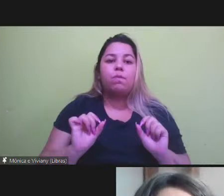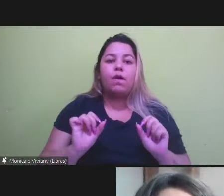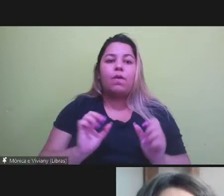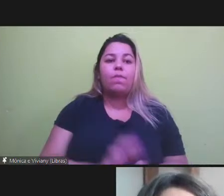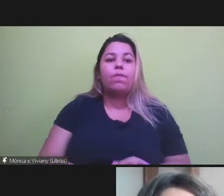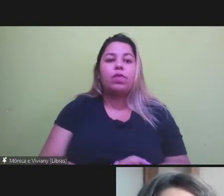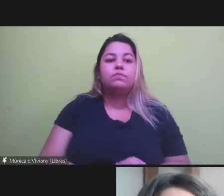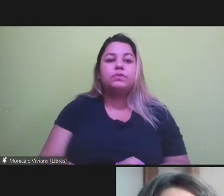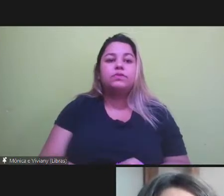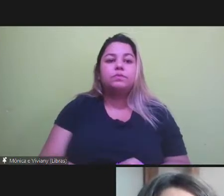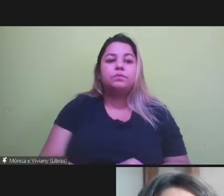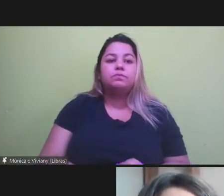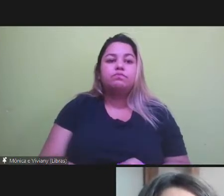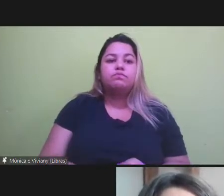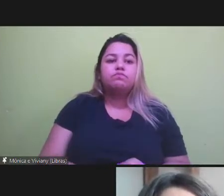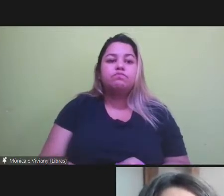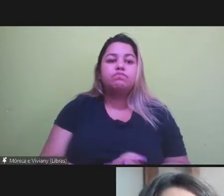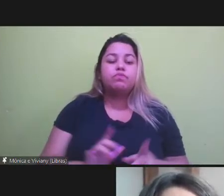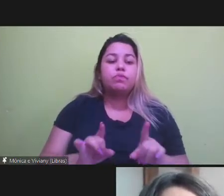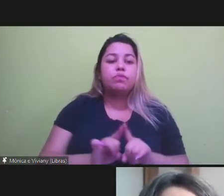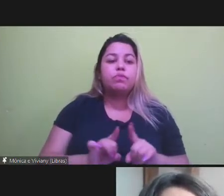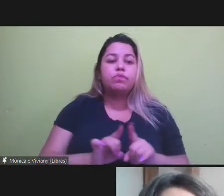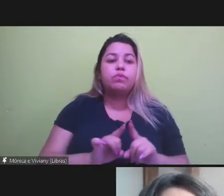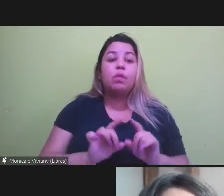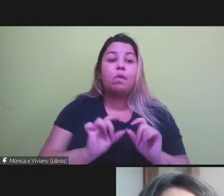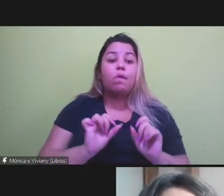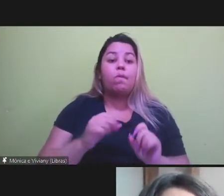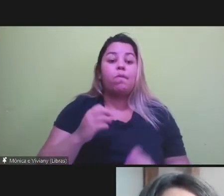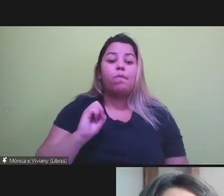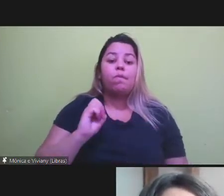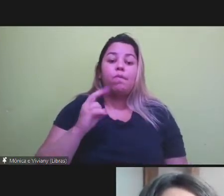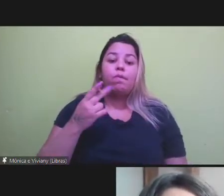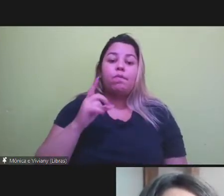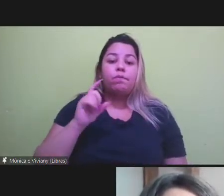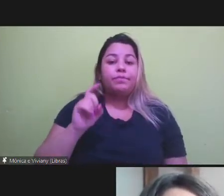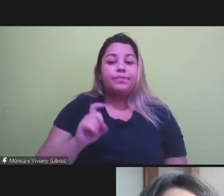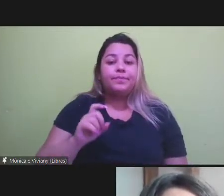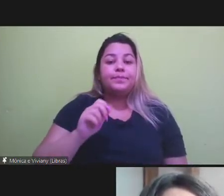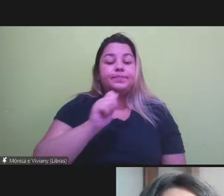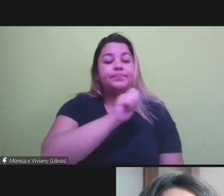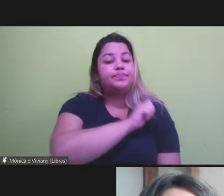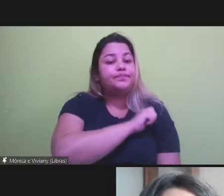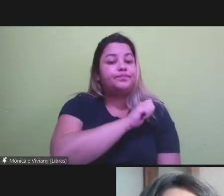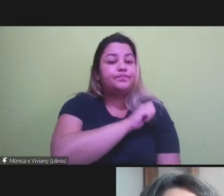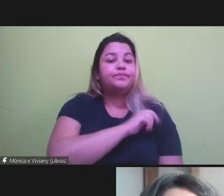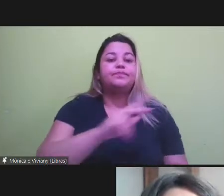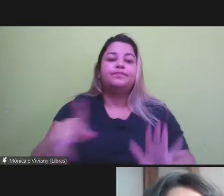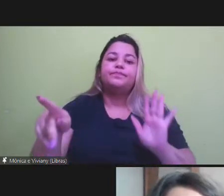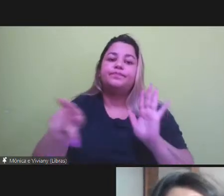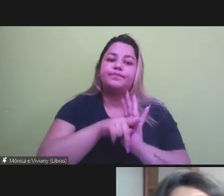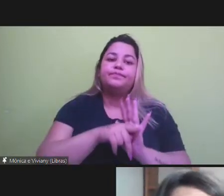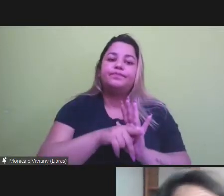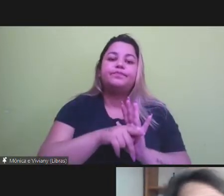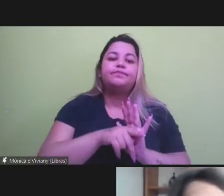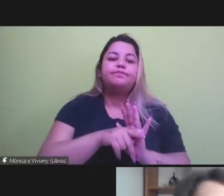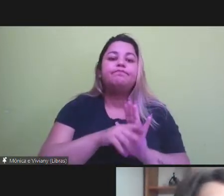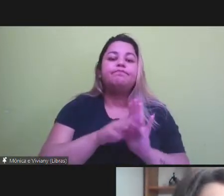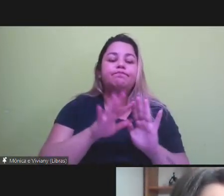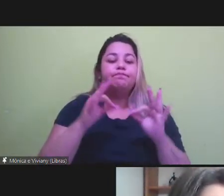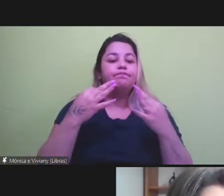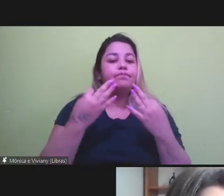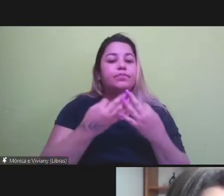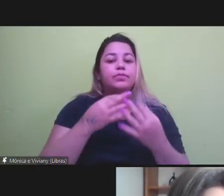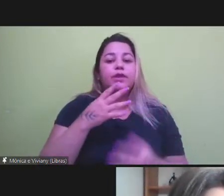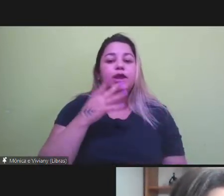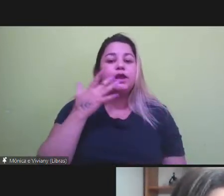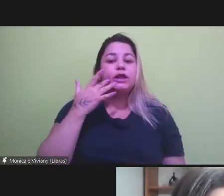then with their families, that to have the interaction, that it be the student with their class and then with the family.